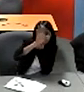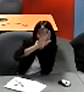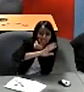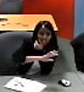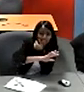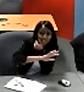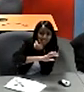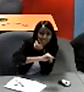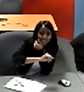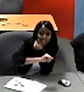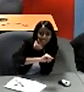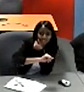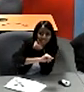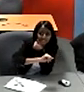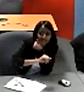Sima.